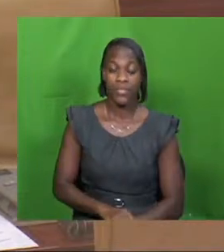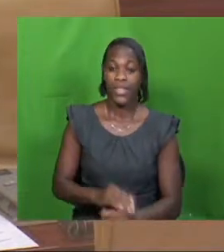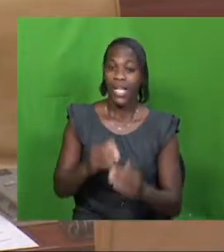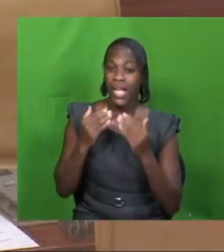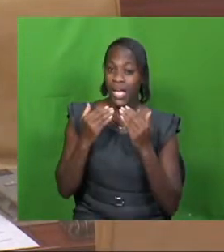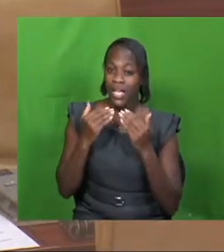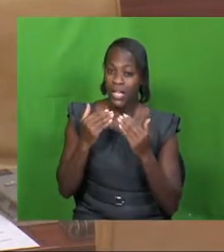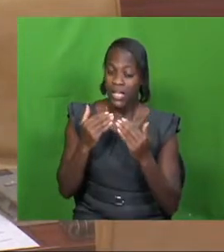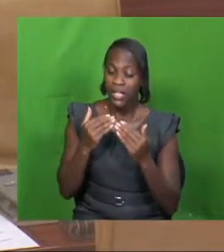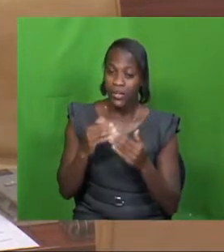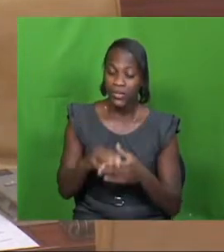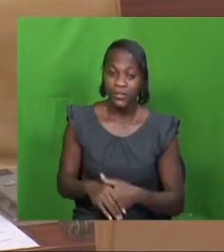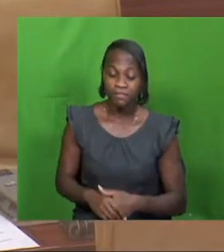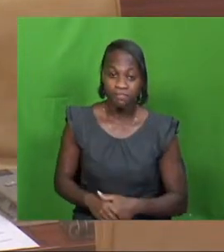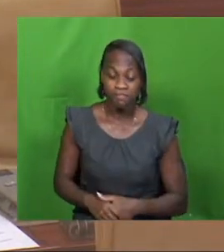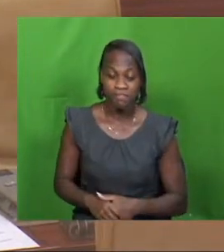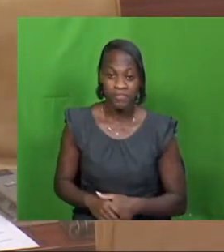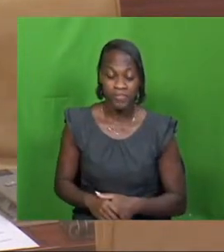the